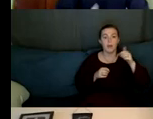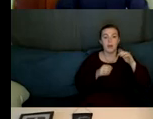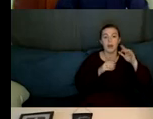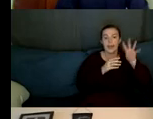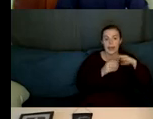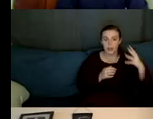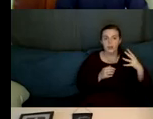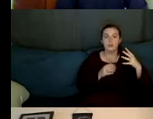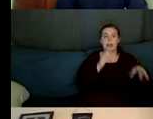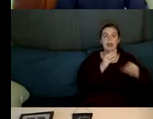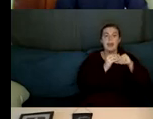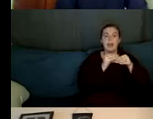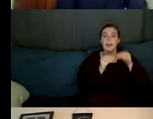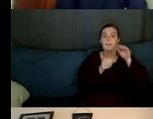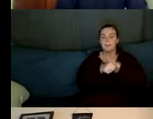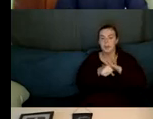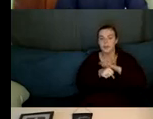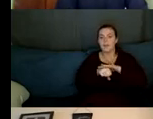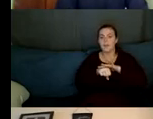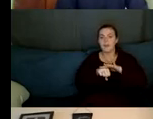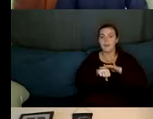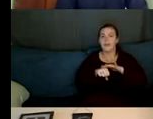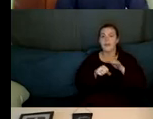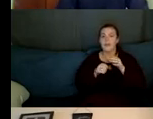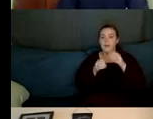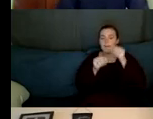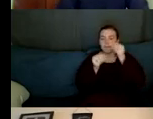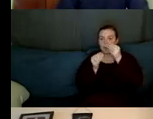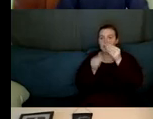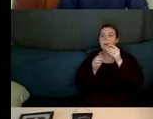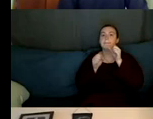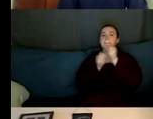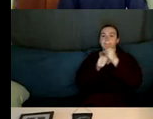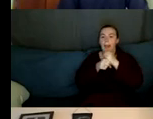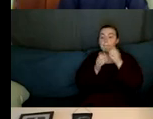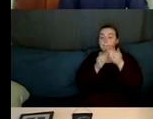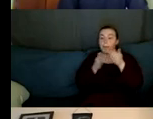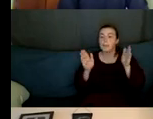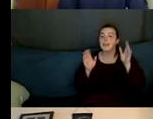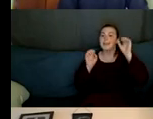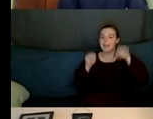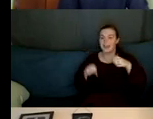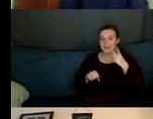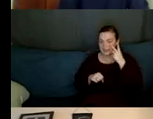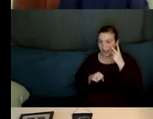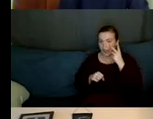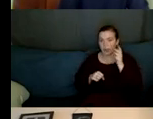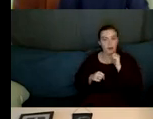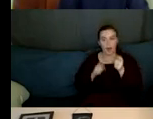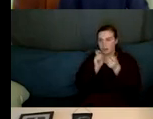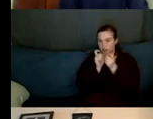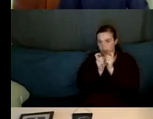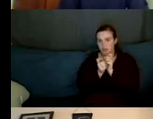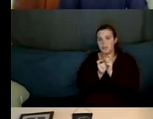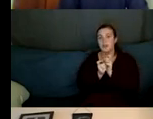going to put in your basic information, make sure you make it public and they can see the details but not edit. This is also where you